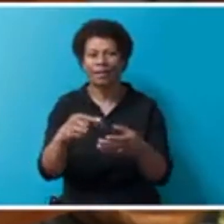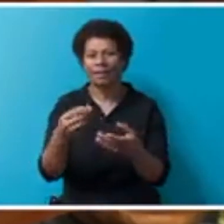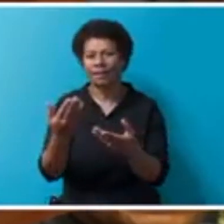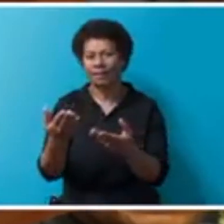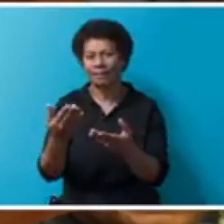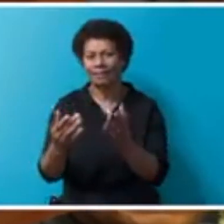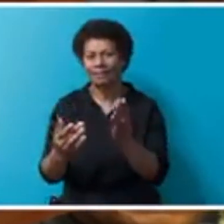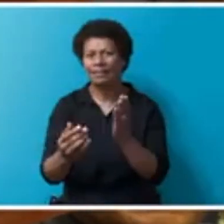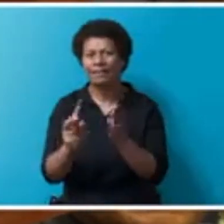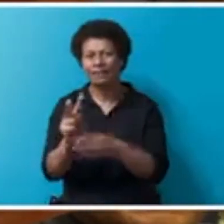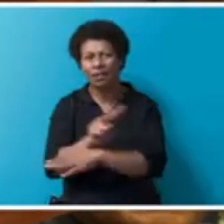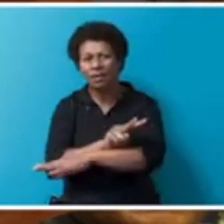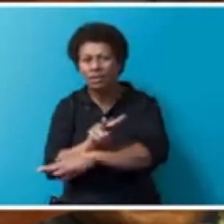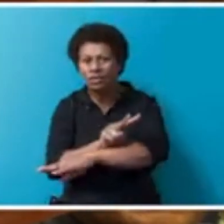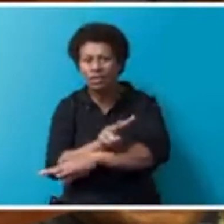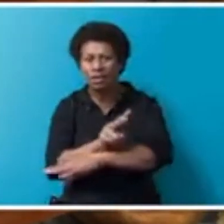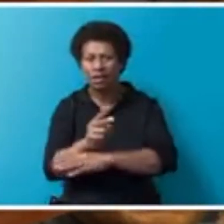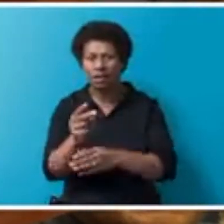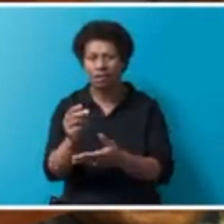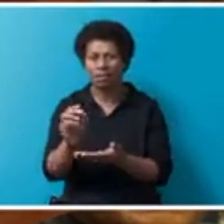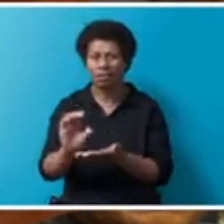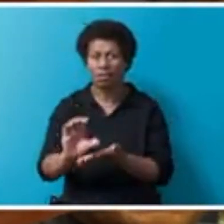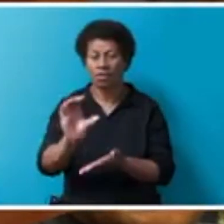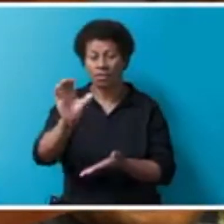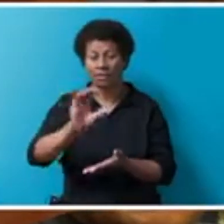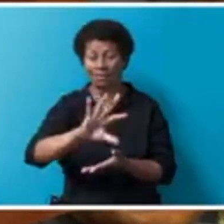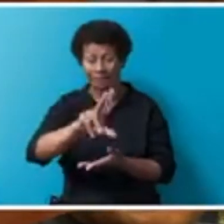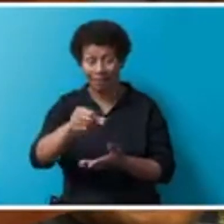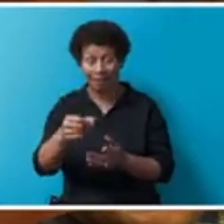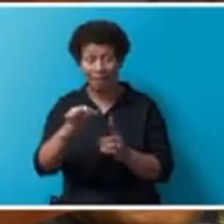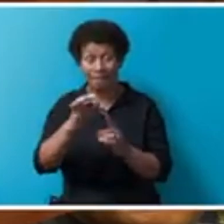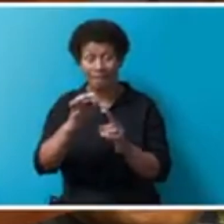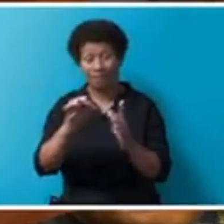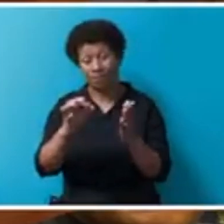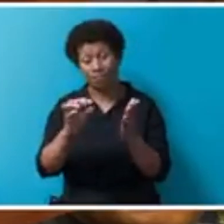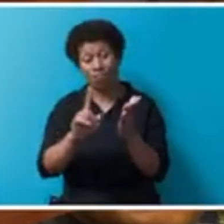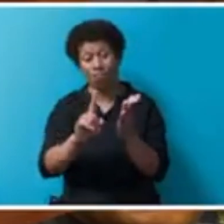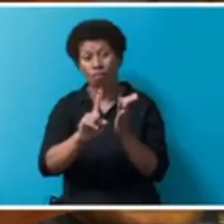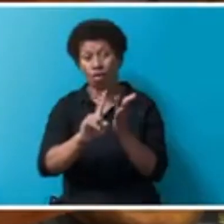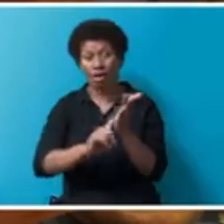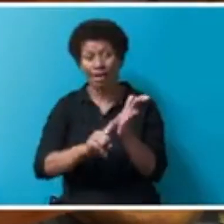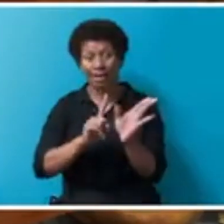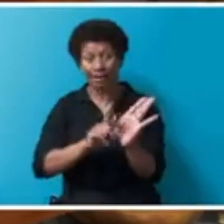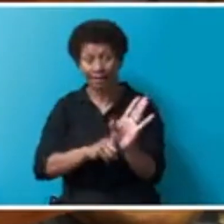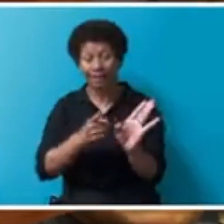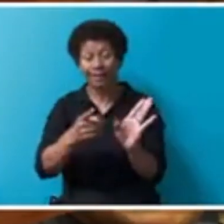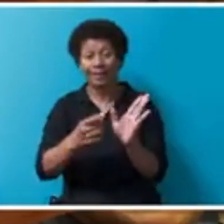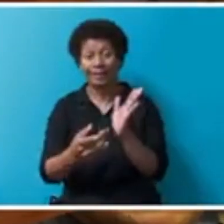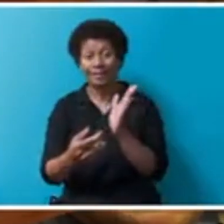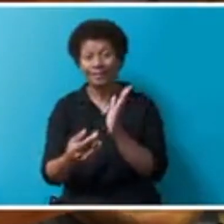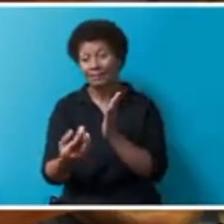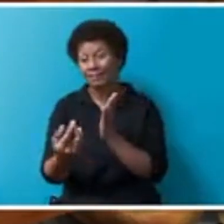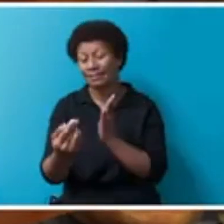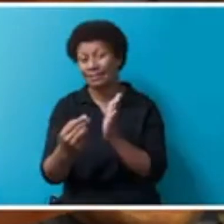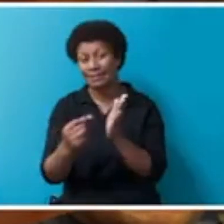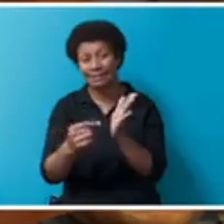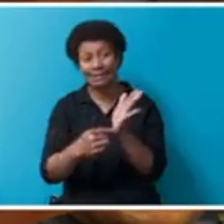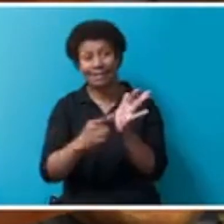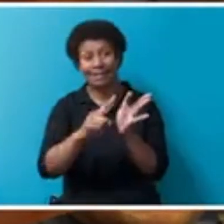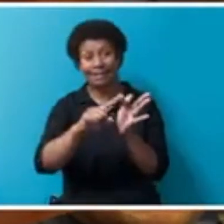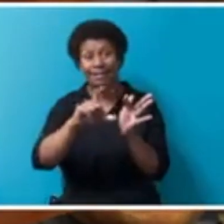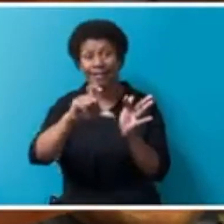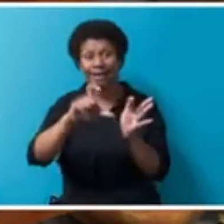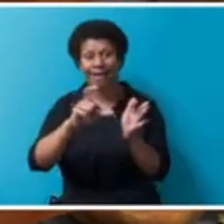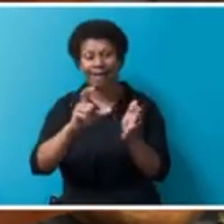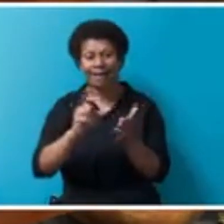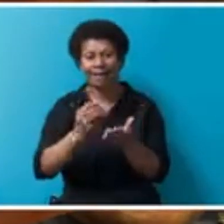has rescued some technical colleges and is producing thousands of skilled people. It is no secret